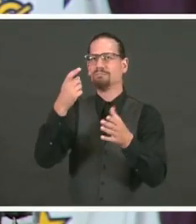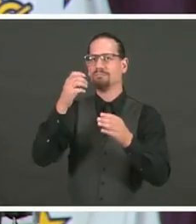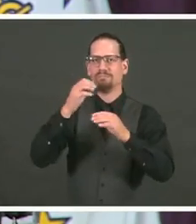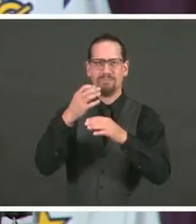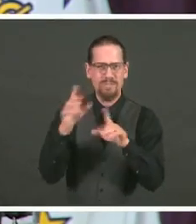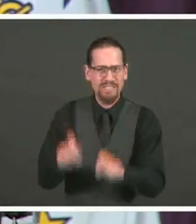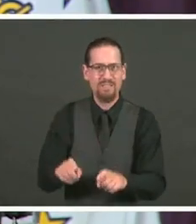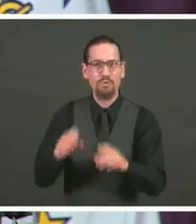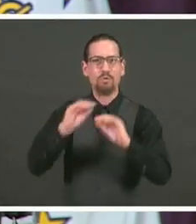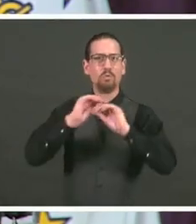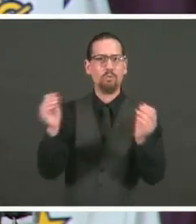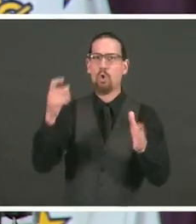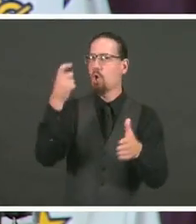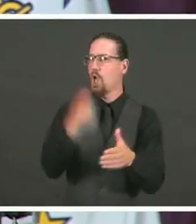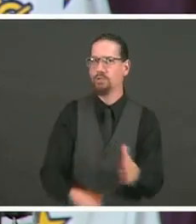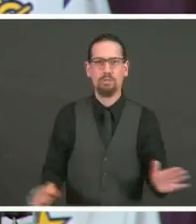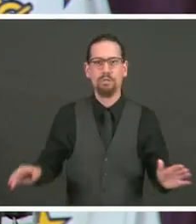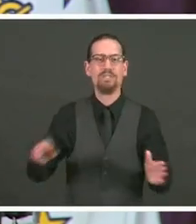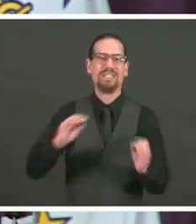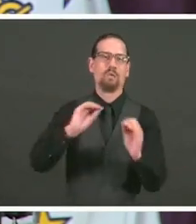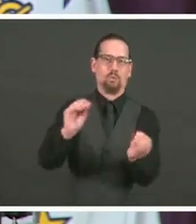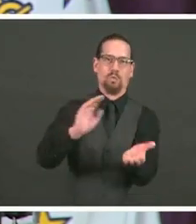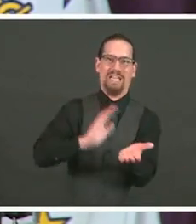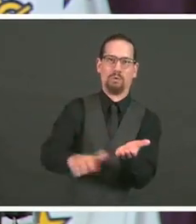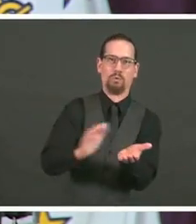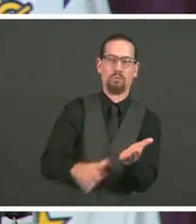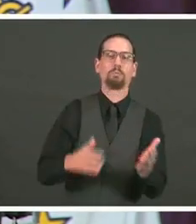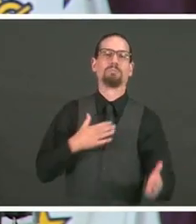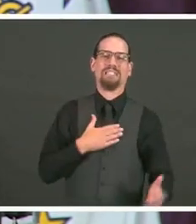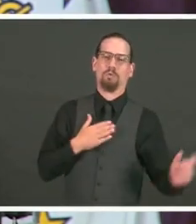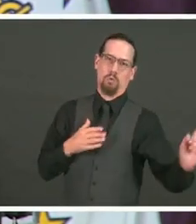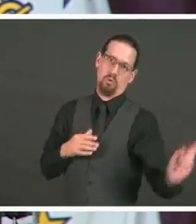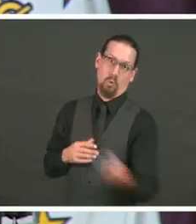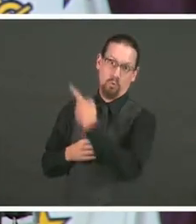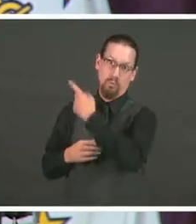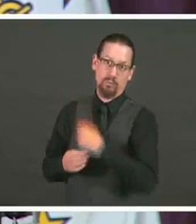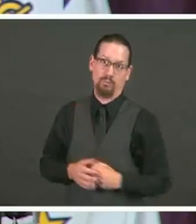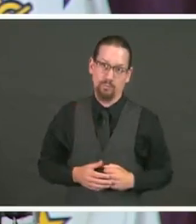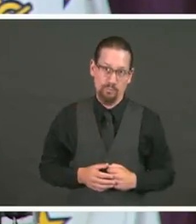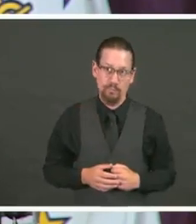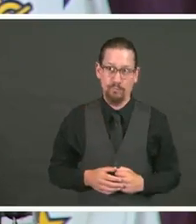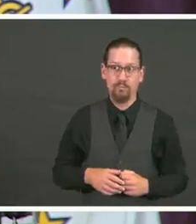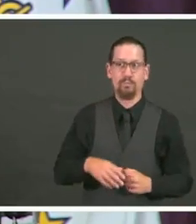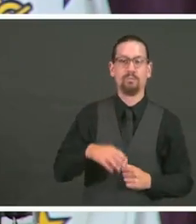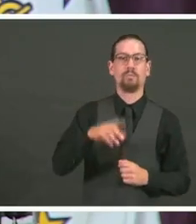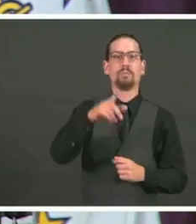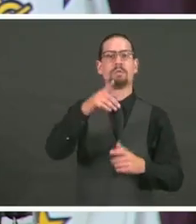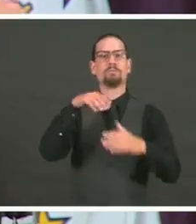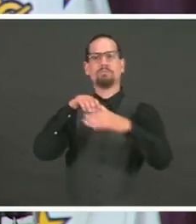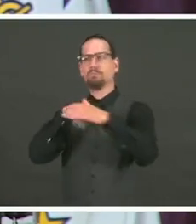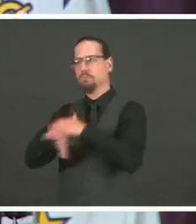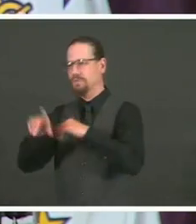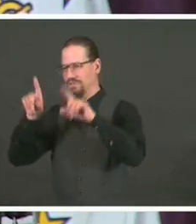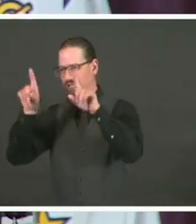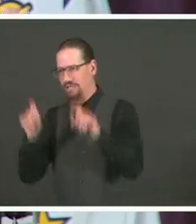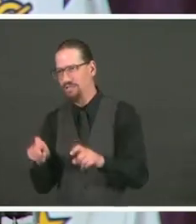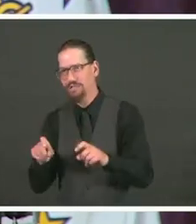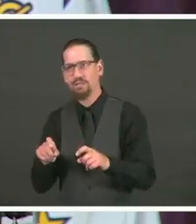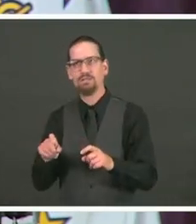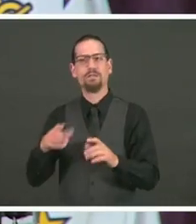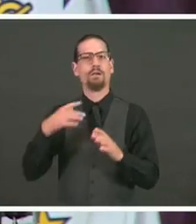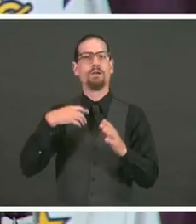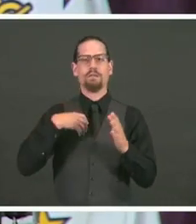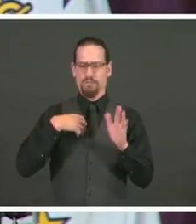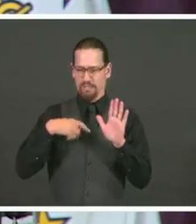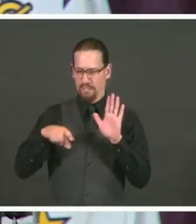I do want to say this. Just because you get tested and it's negative doesn't mean you can throw caution to the wind. You